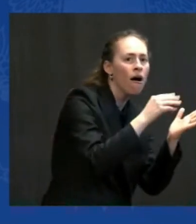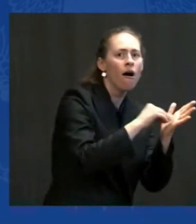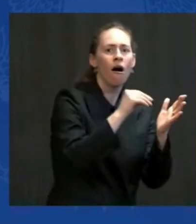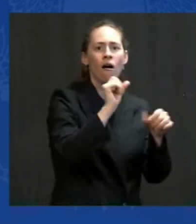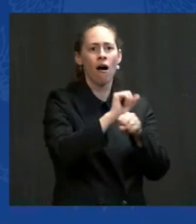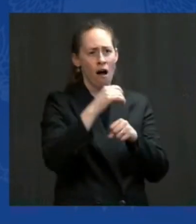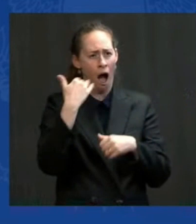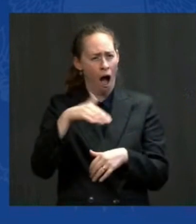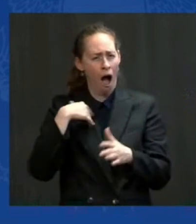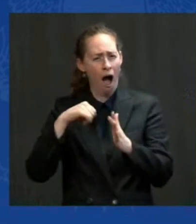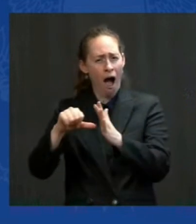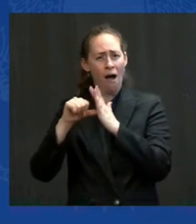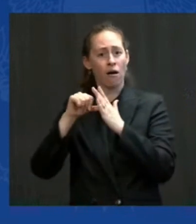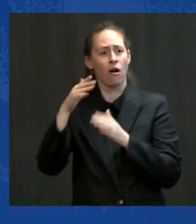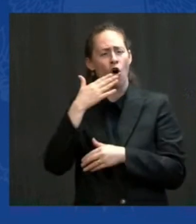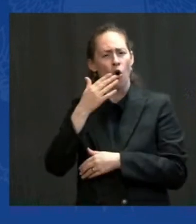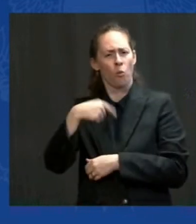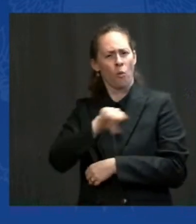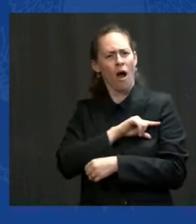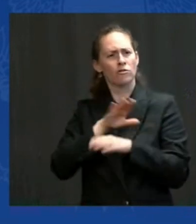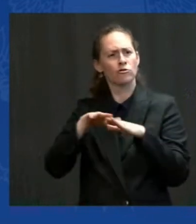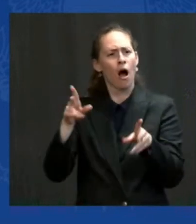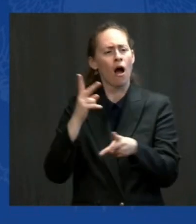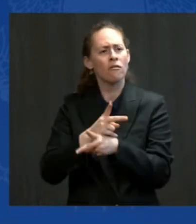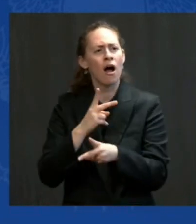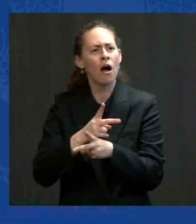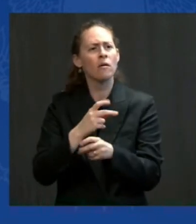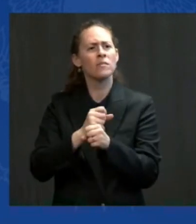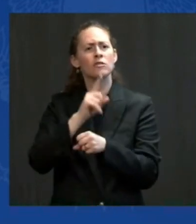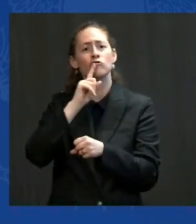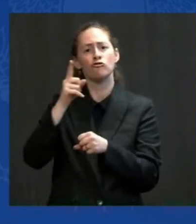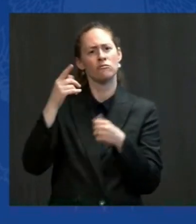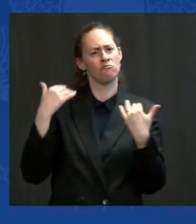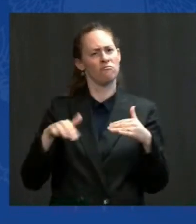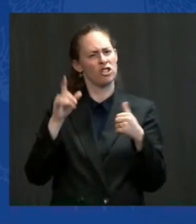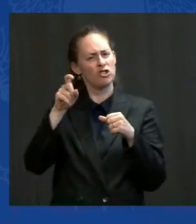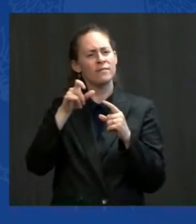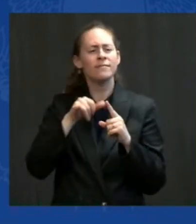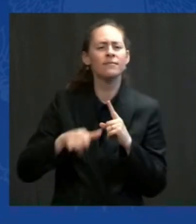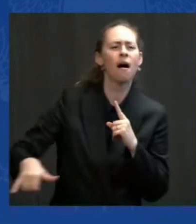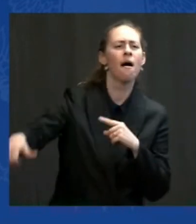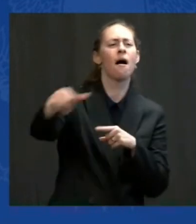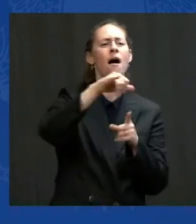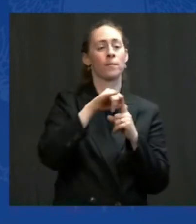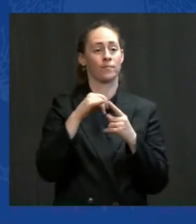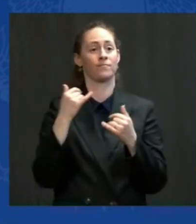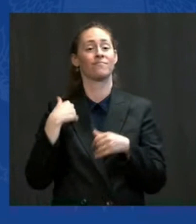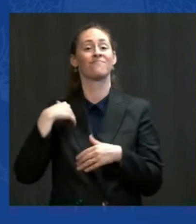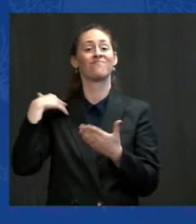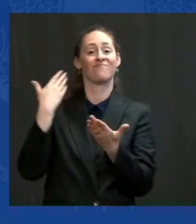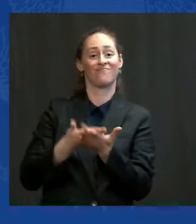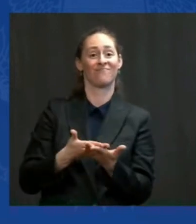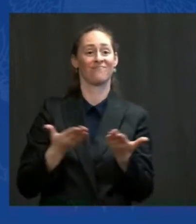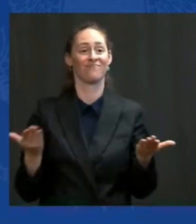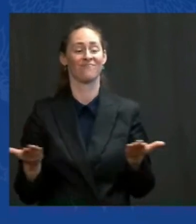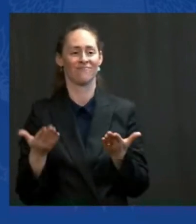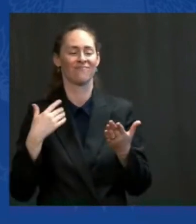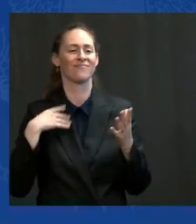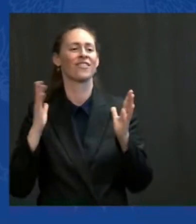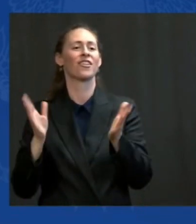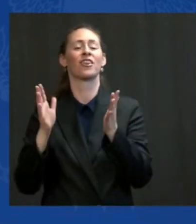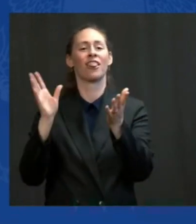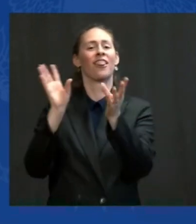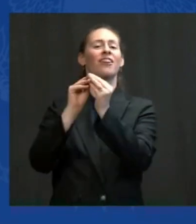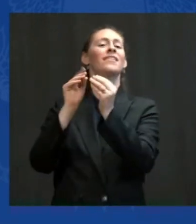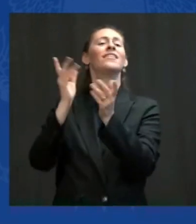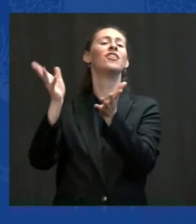be the rule, not the exception. So on my way here, I met with Mike Sayre, who wrote me a letter about his struggle